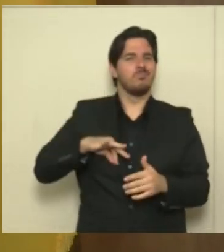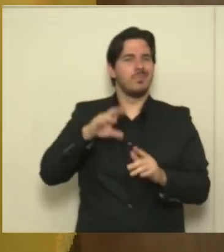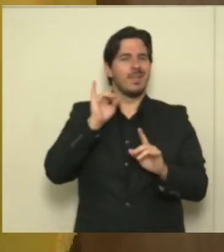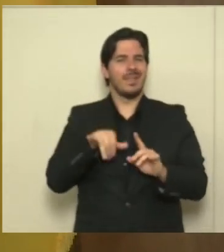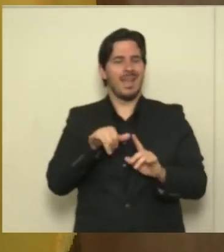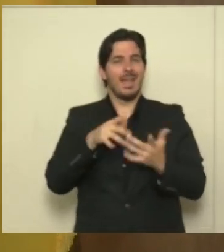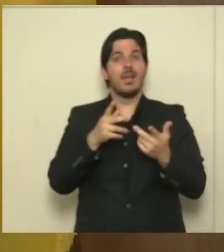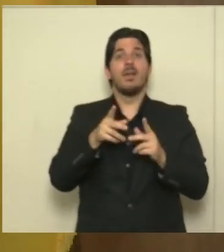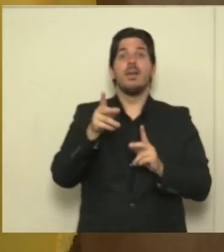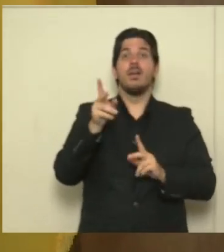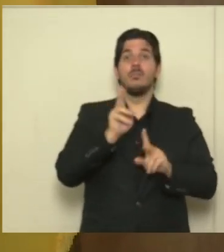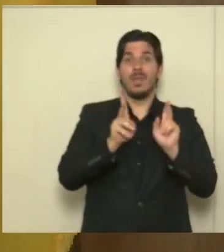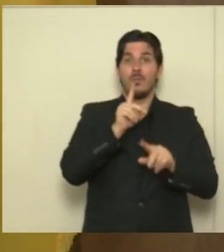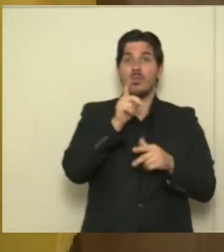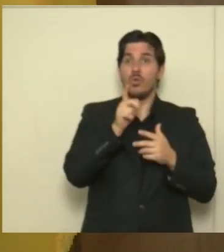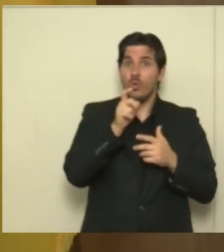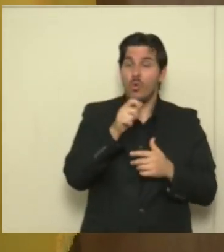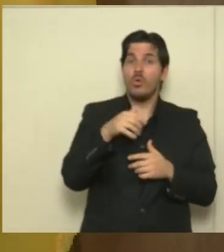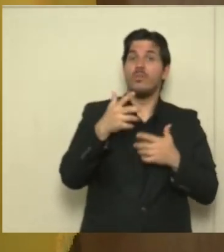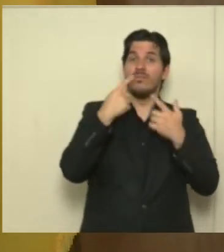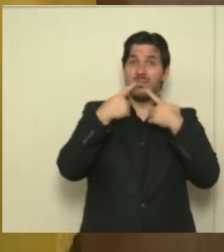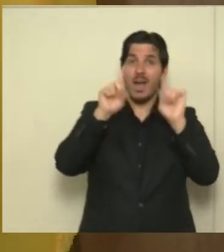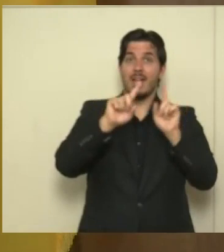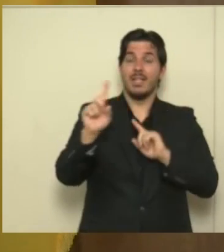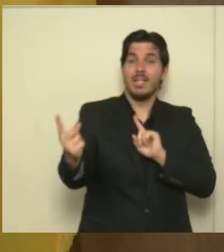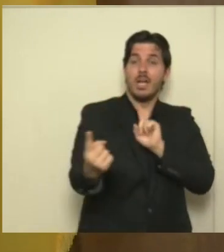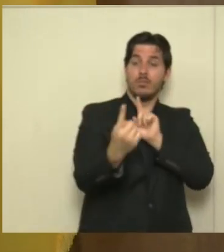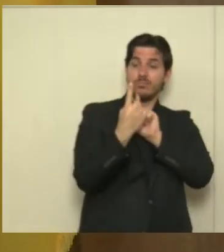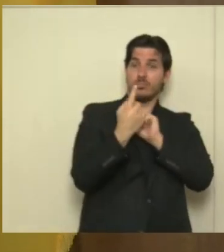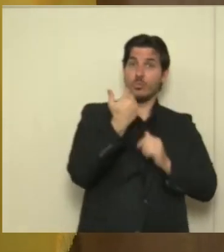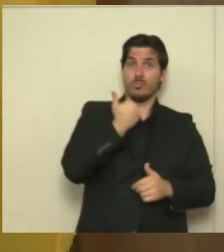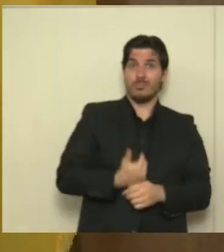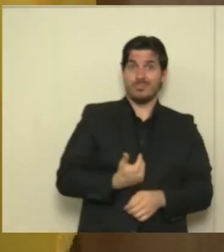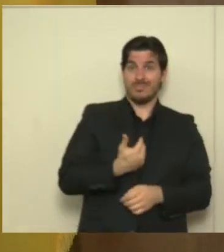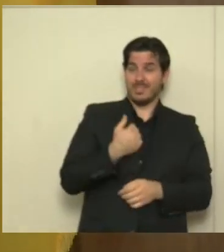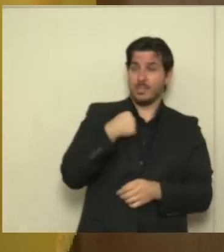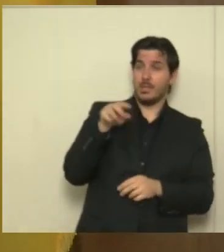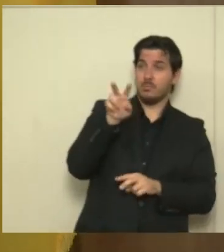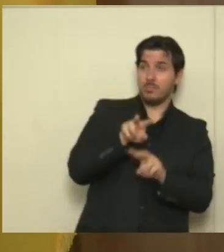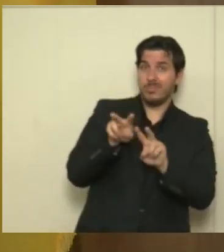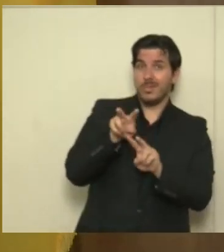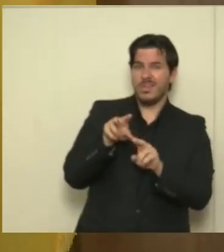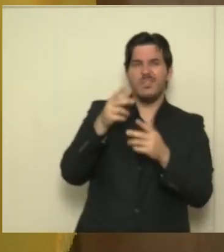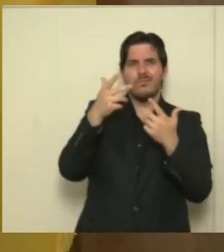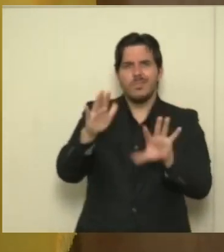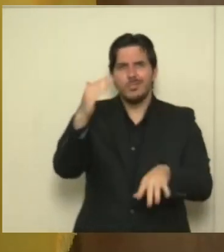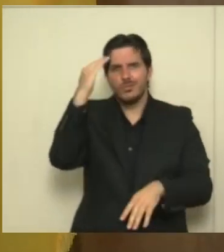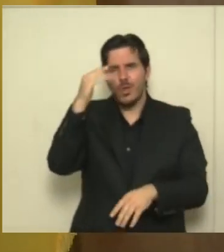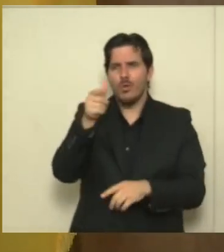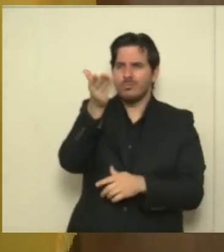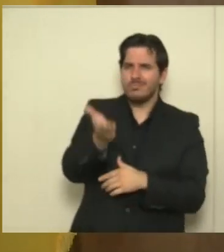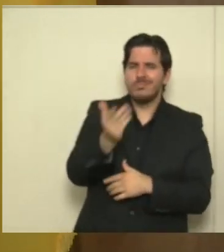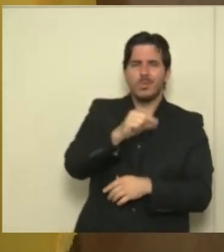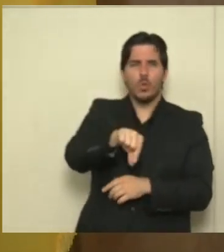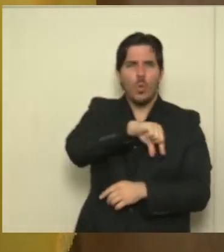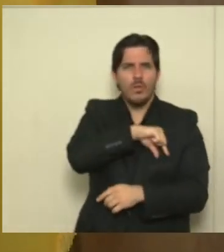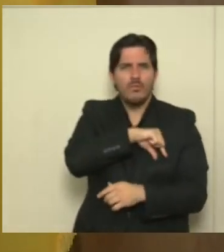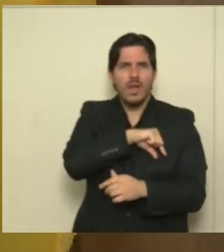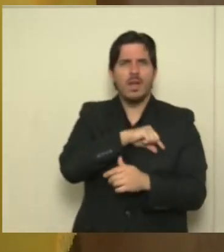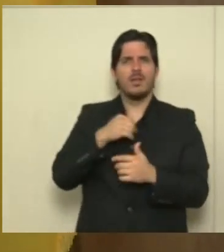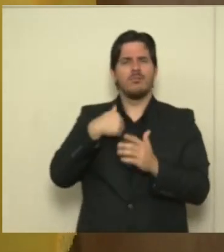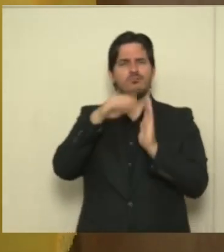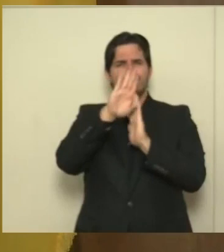who come before me for appointment, I know are qualified and have exemplary records and have gotten